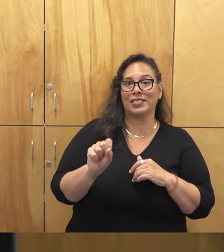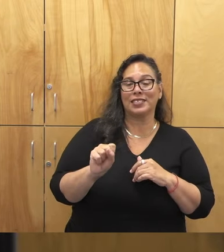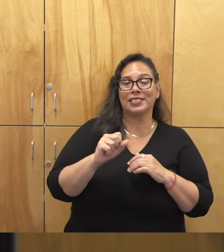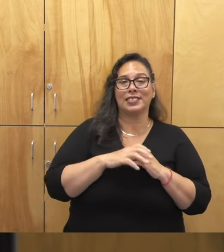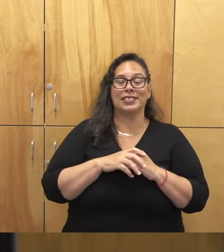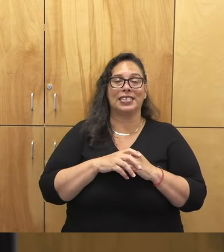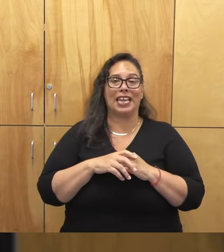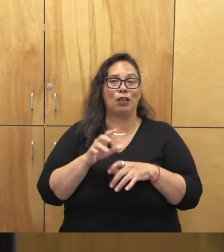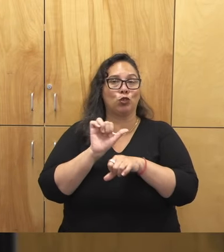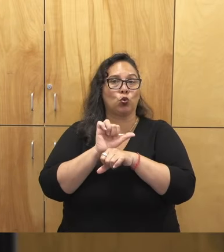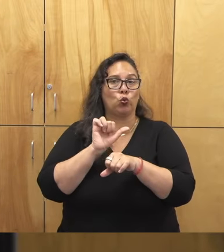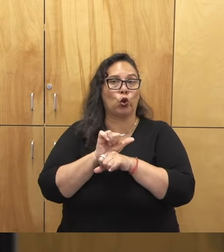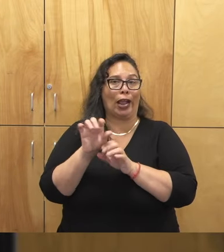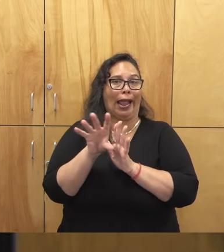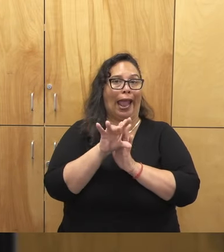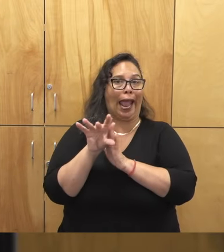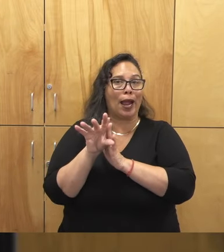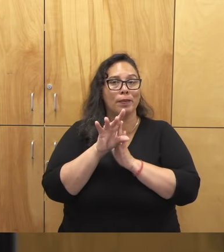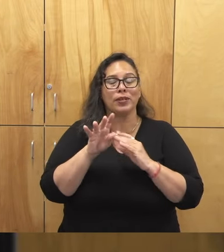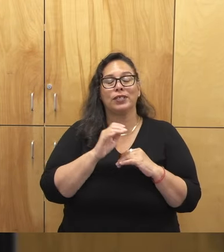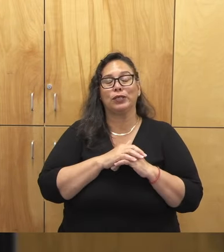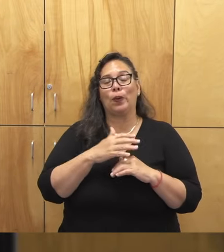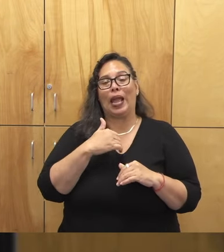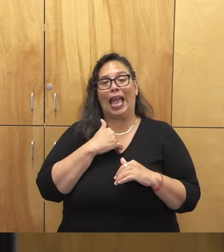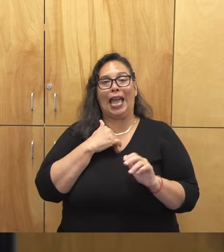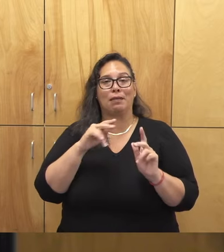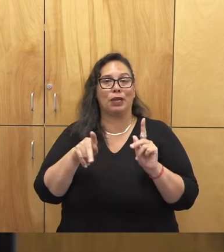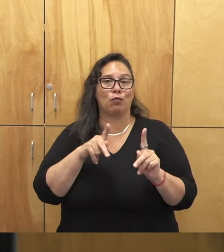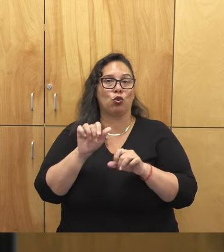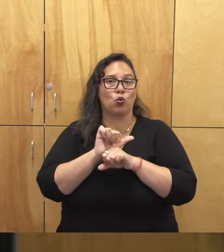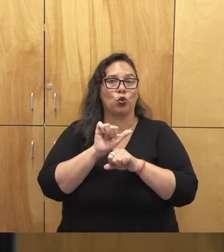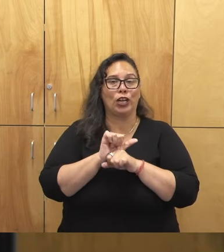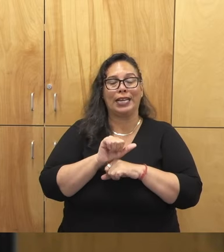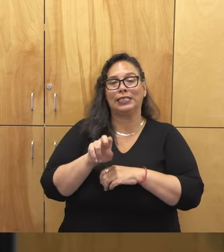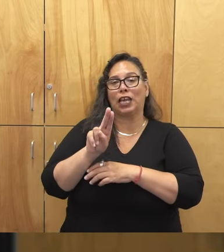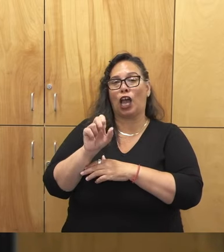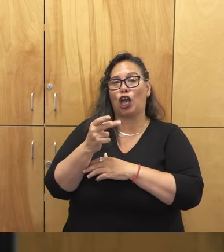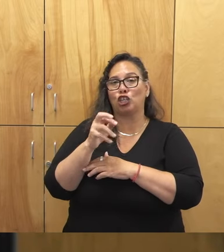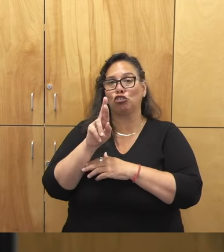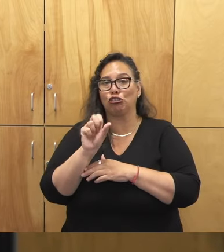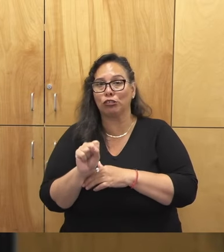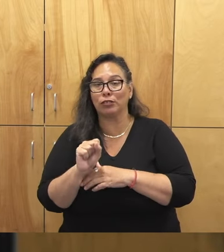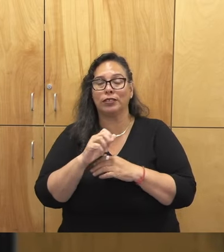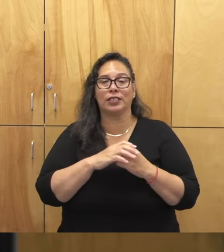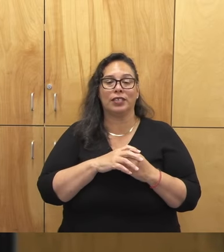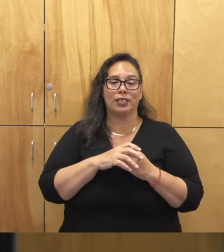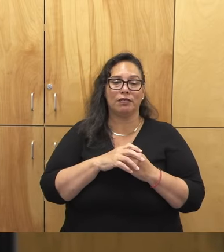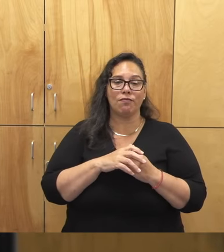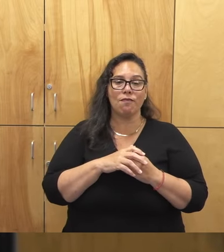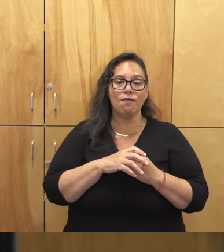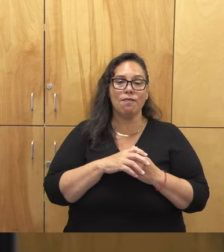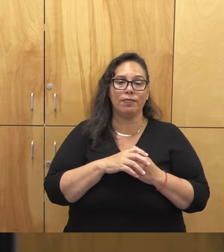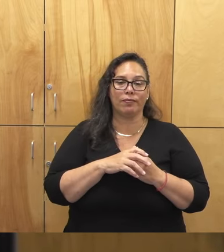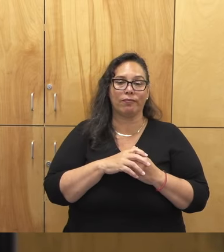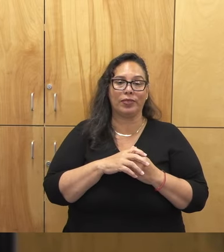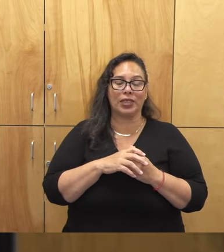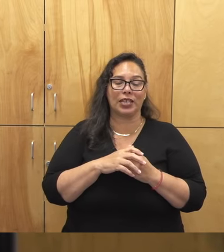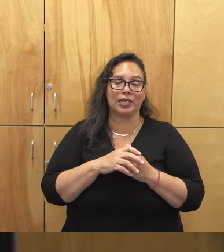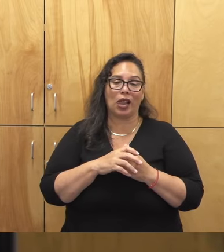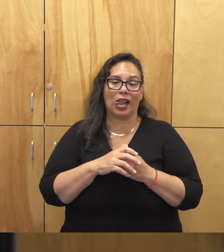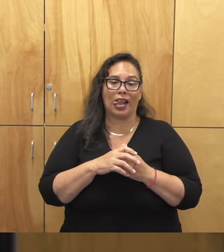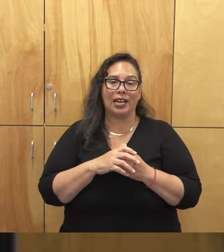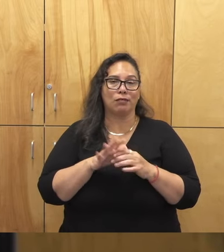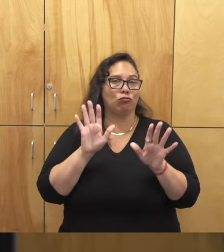He was working the cameras, and we had some folks working as ushers. It was, once again,